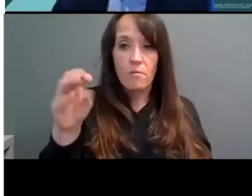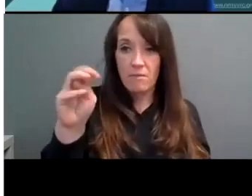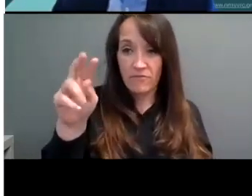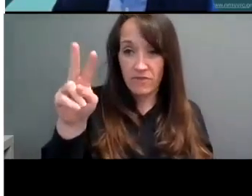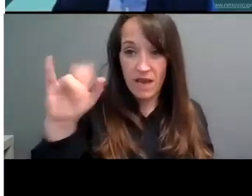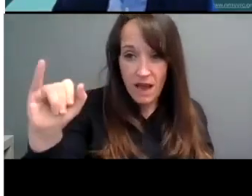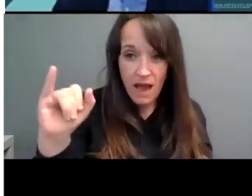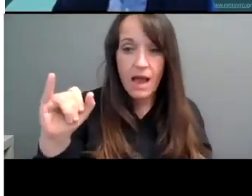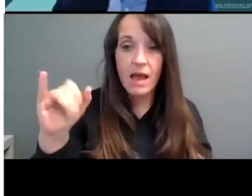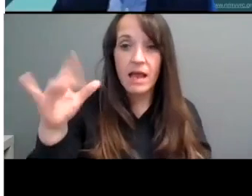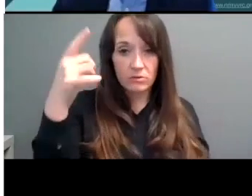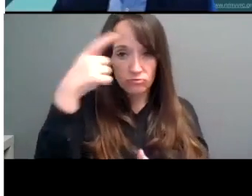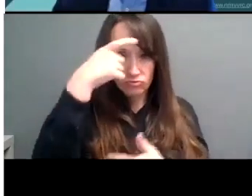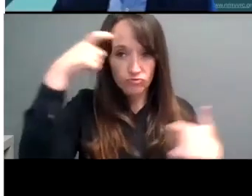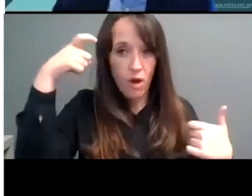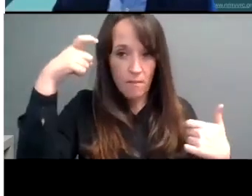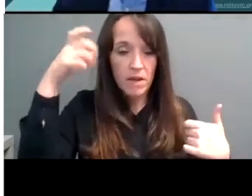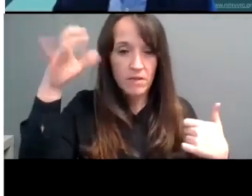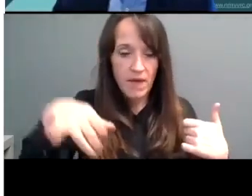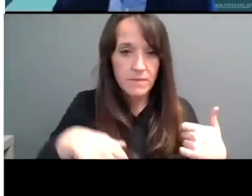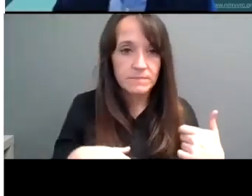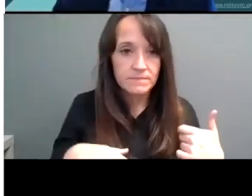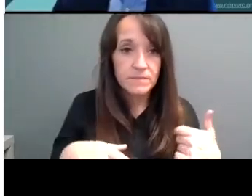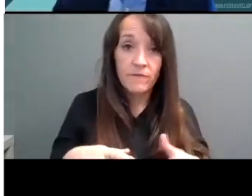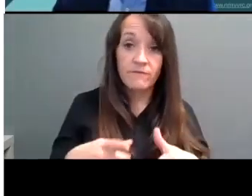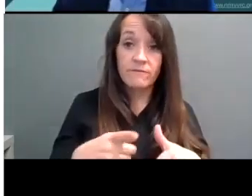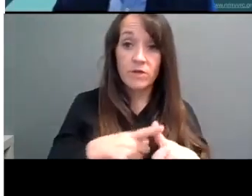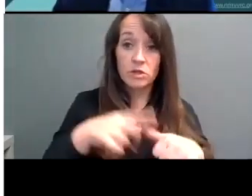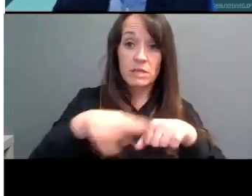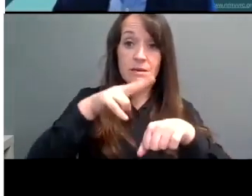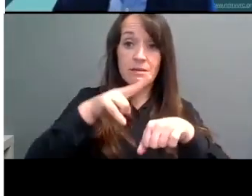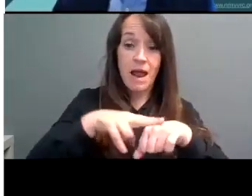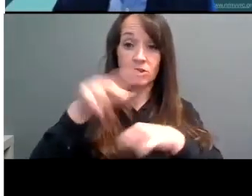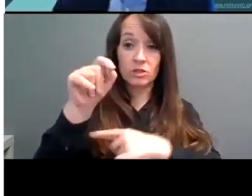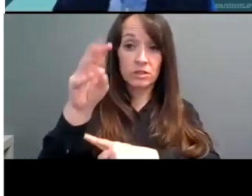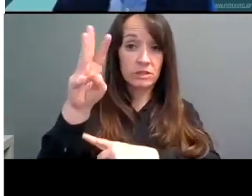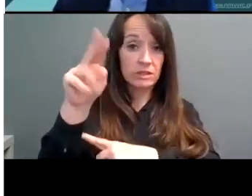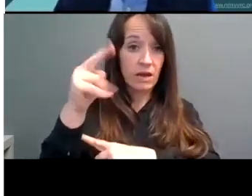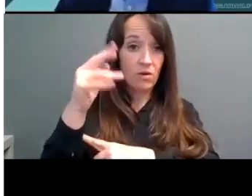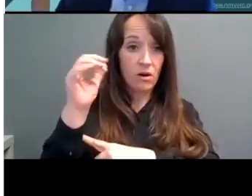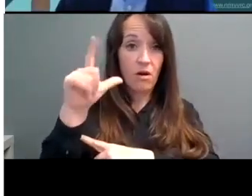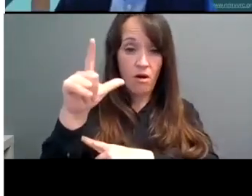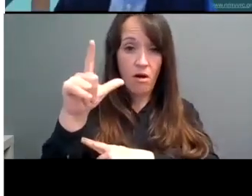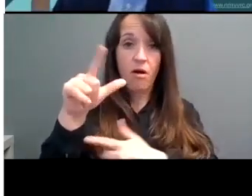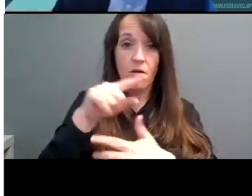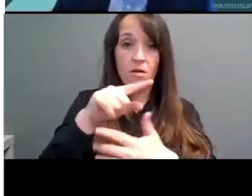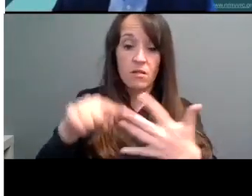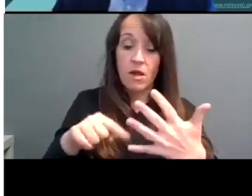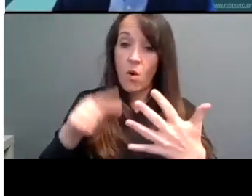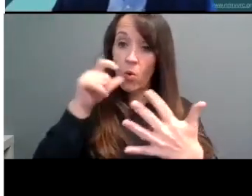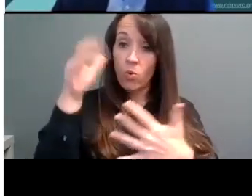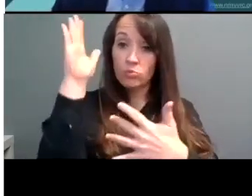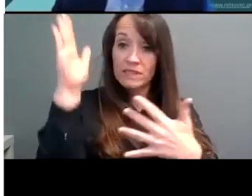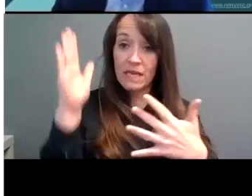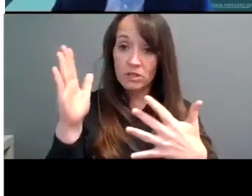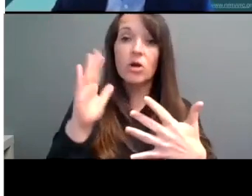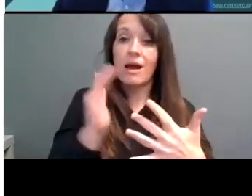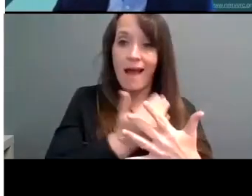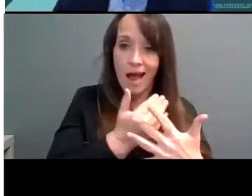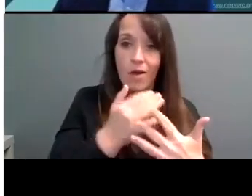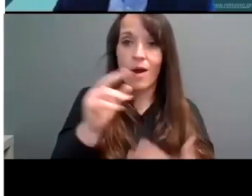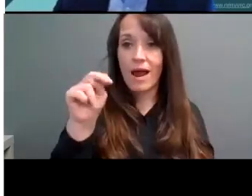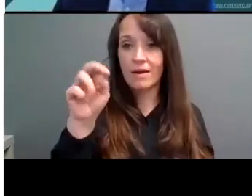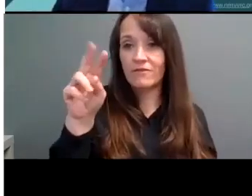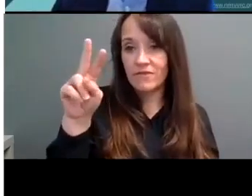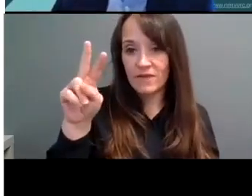So this is our first national town hall that features only National Mass Violence Center team members. But we're going to be